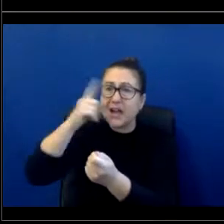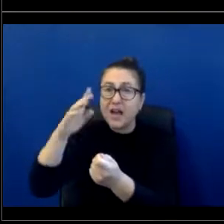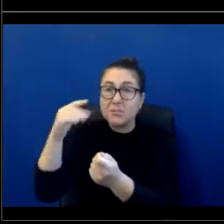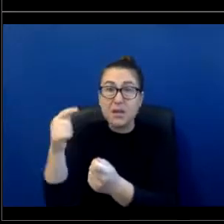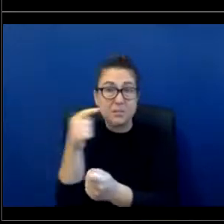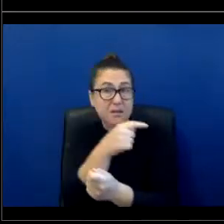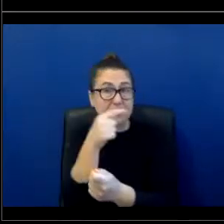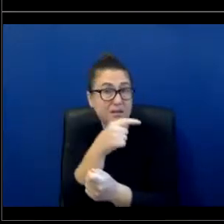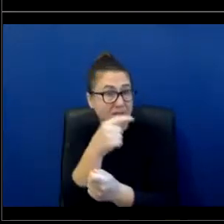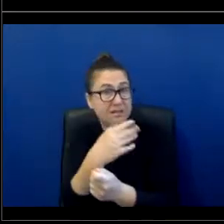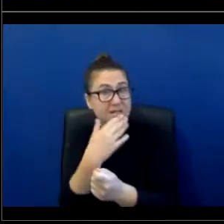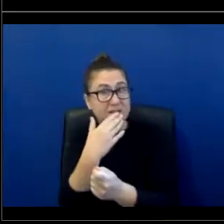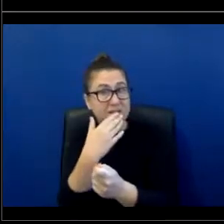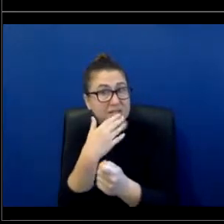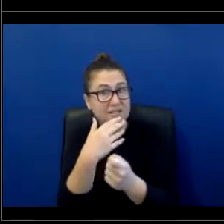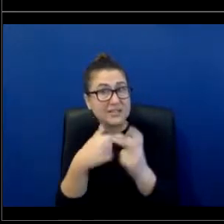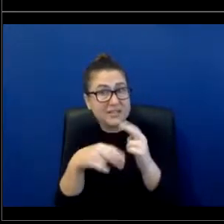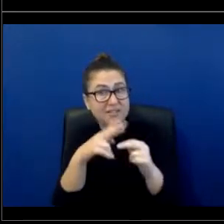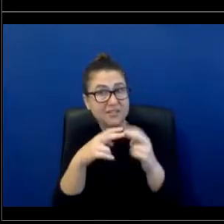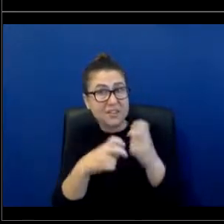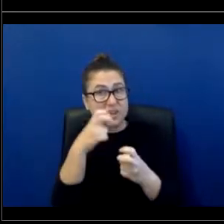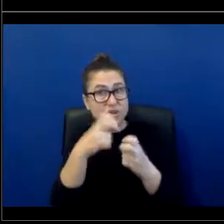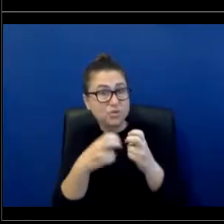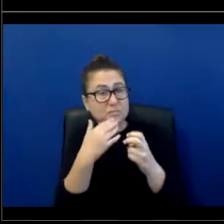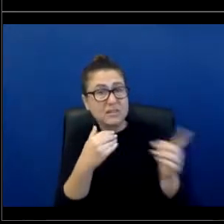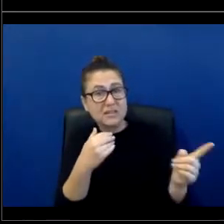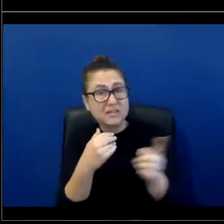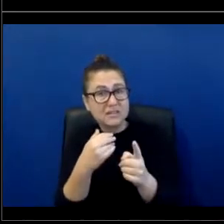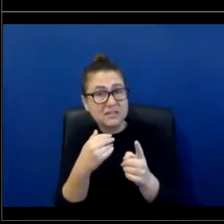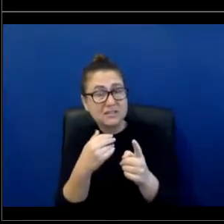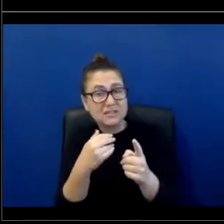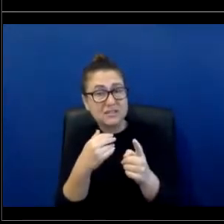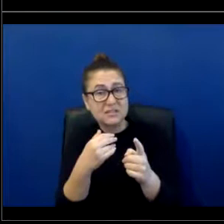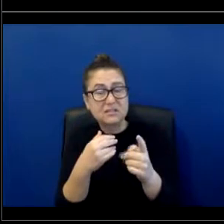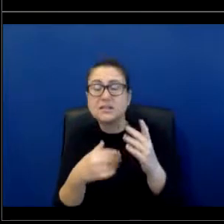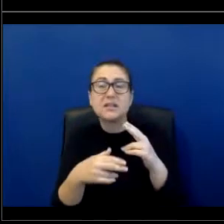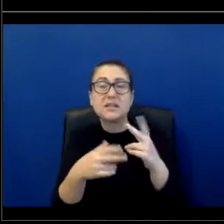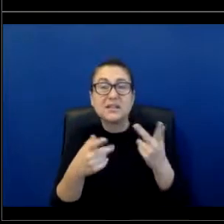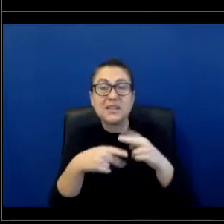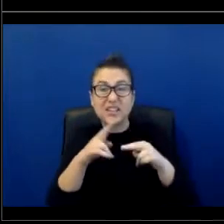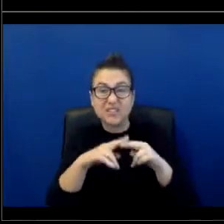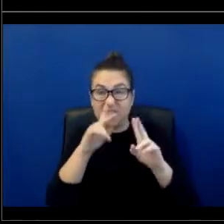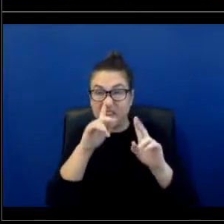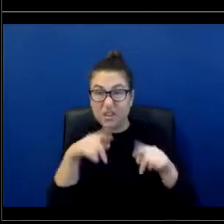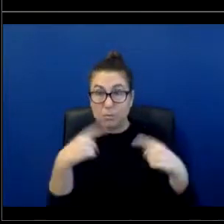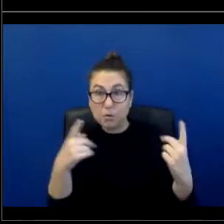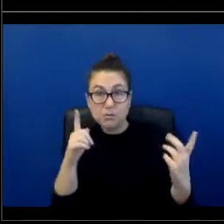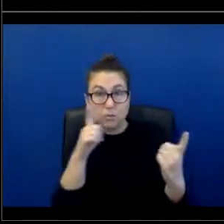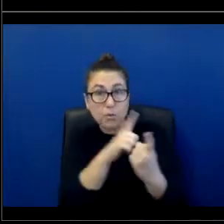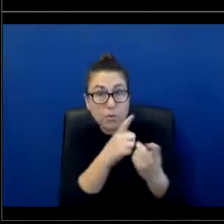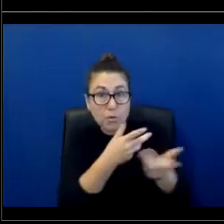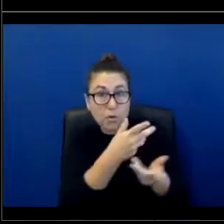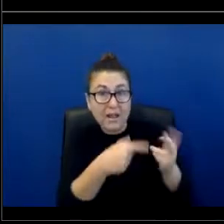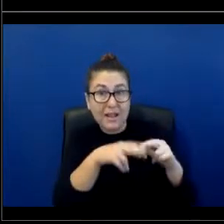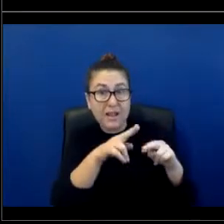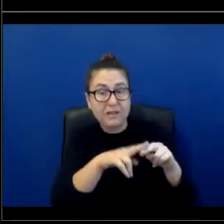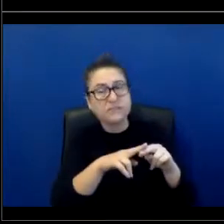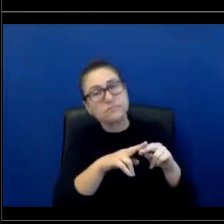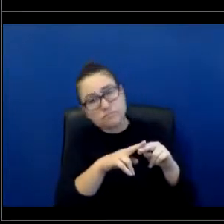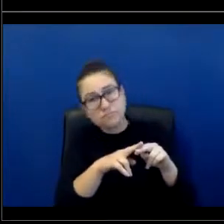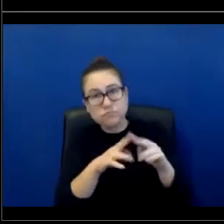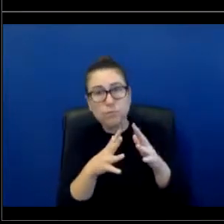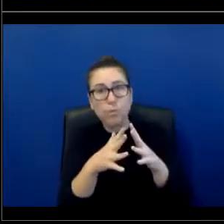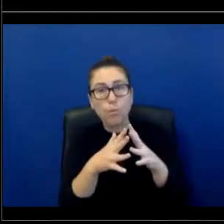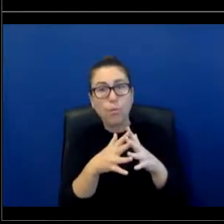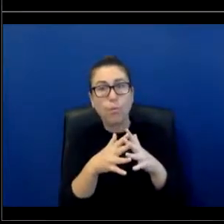aware that that is an issue. If that's not a possible way to resolve it, then I would suggest